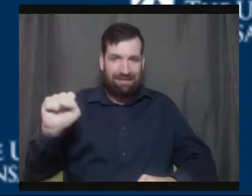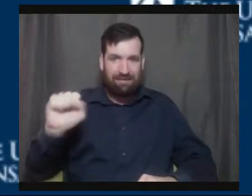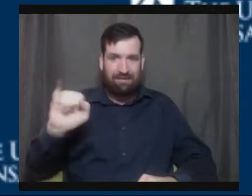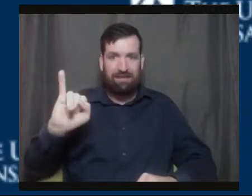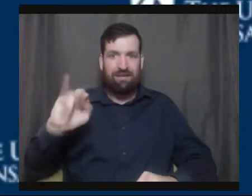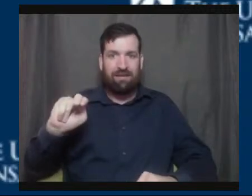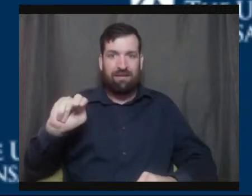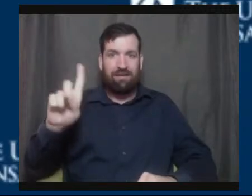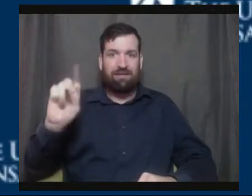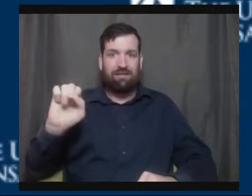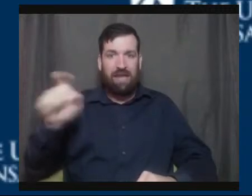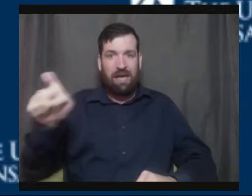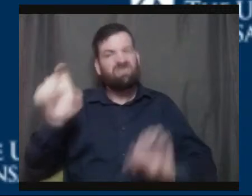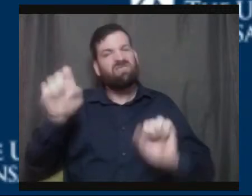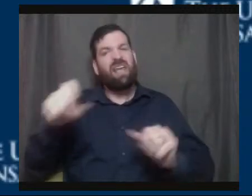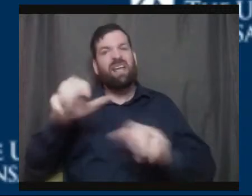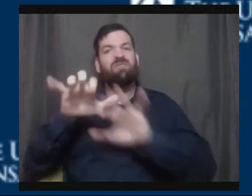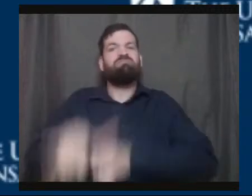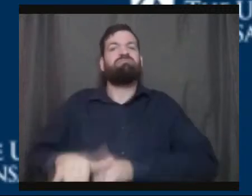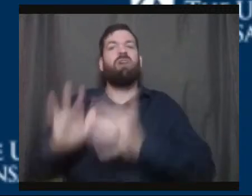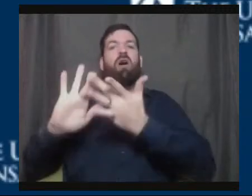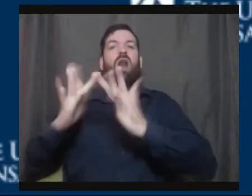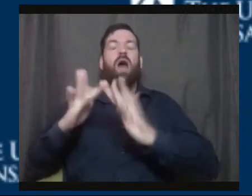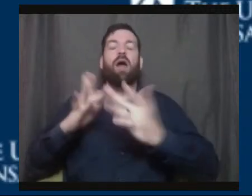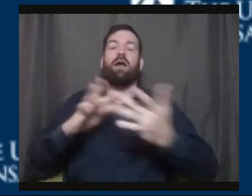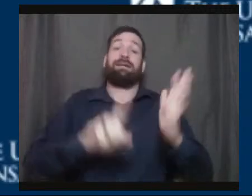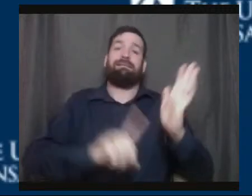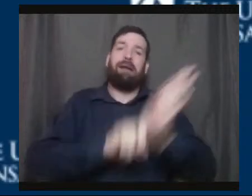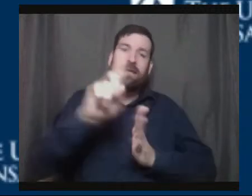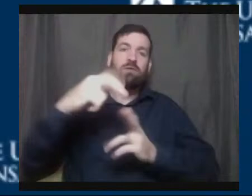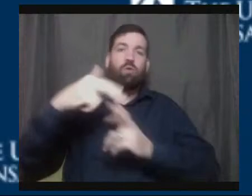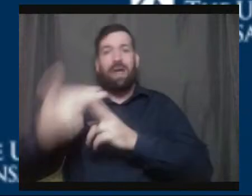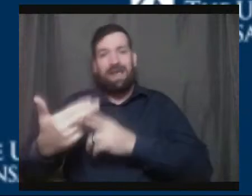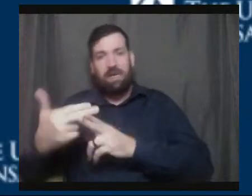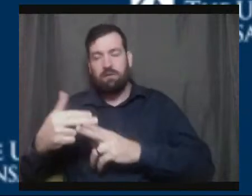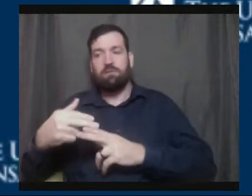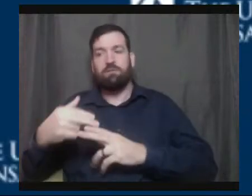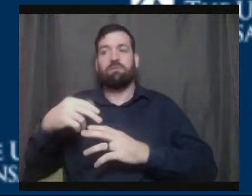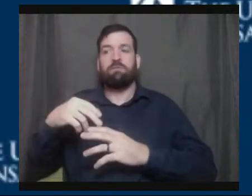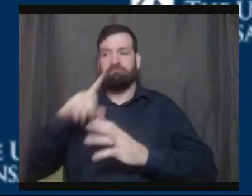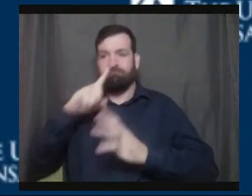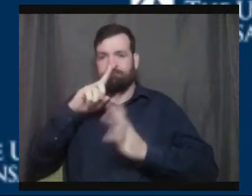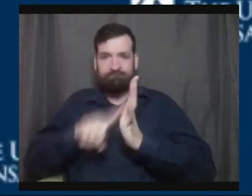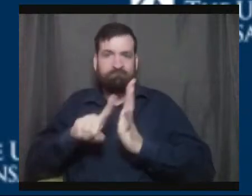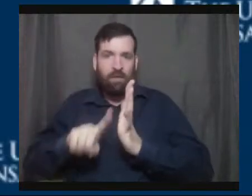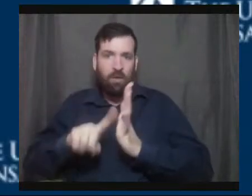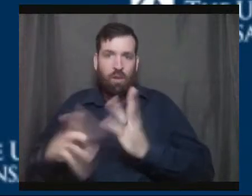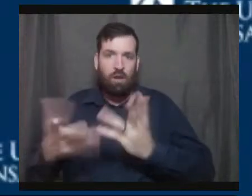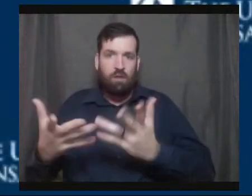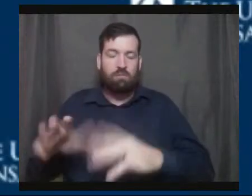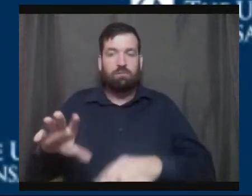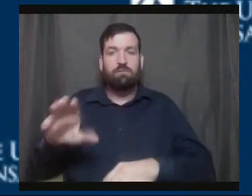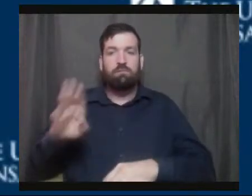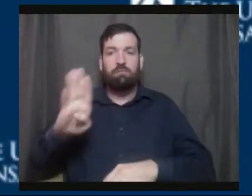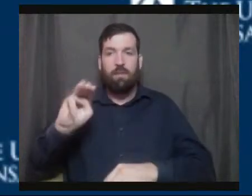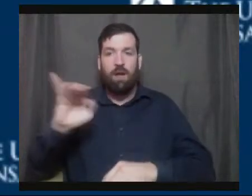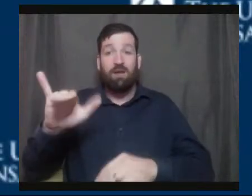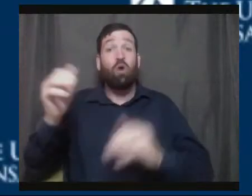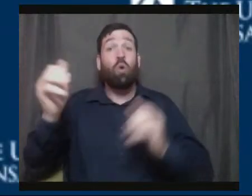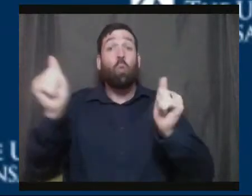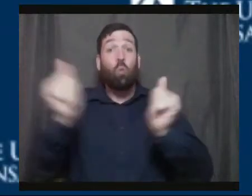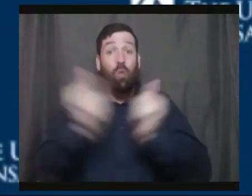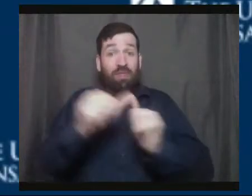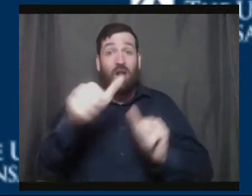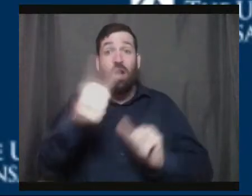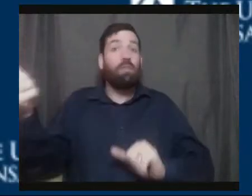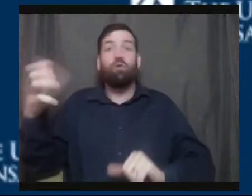your height and your weight, and it'll give you that number. So a BMI above 40 or a BMI above 35 with comorbidities that are